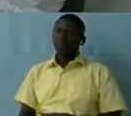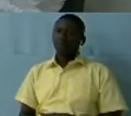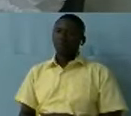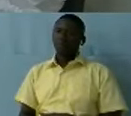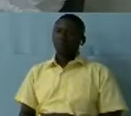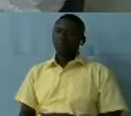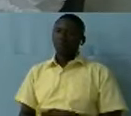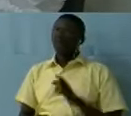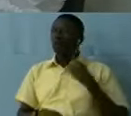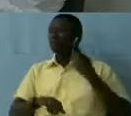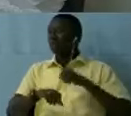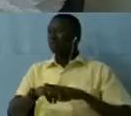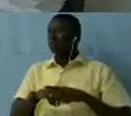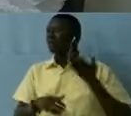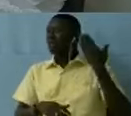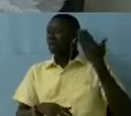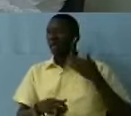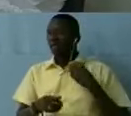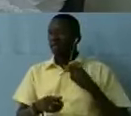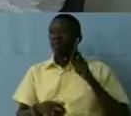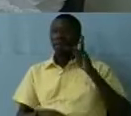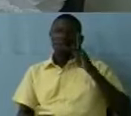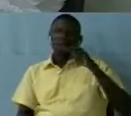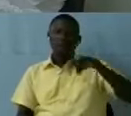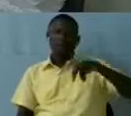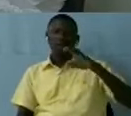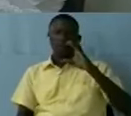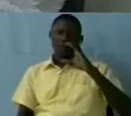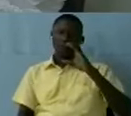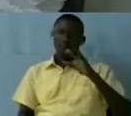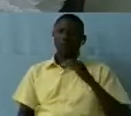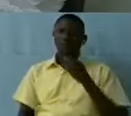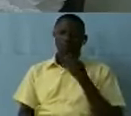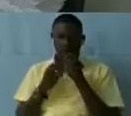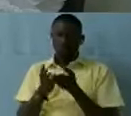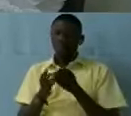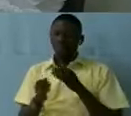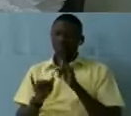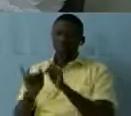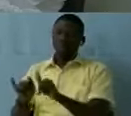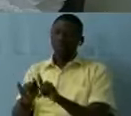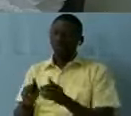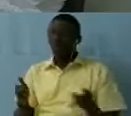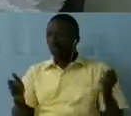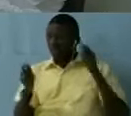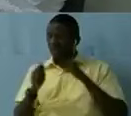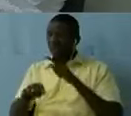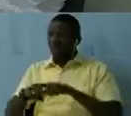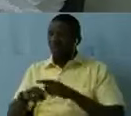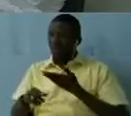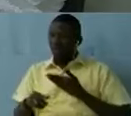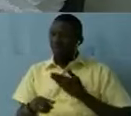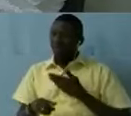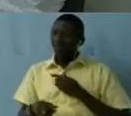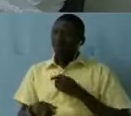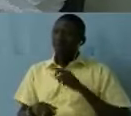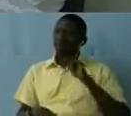houses. At one time, the KMC told me to stay until I secured a new accommodation for myself.